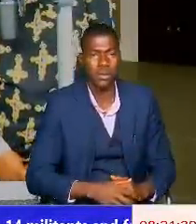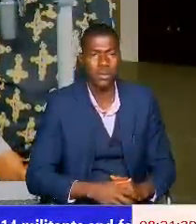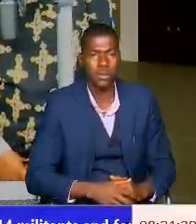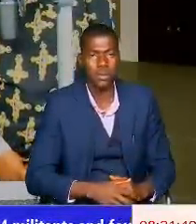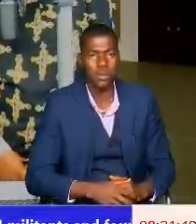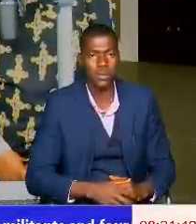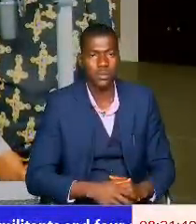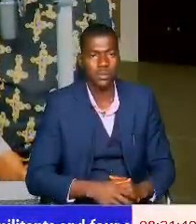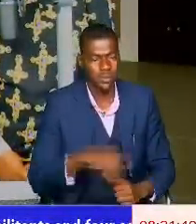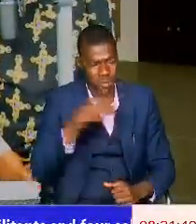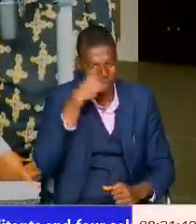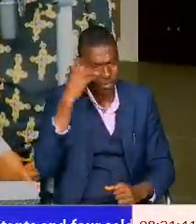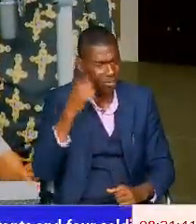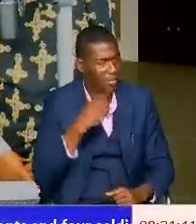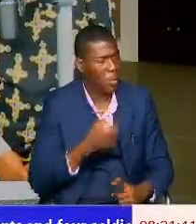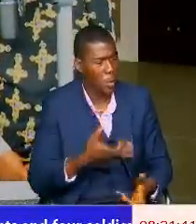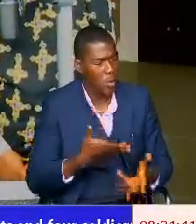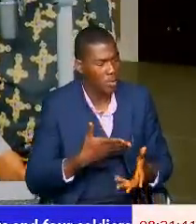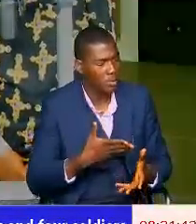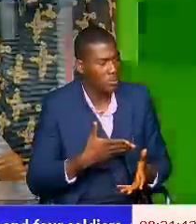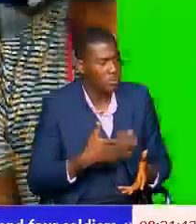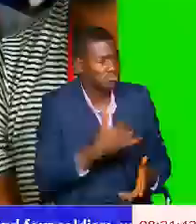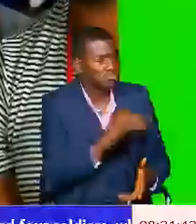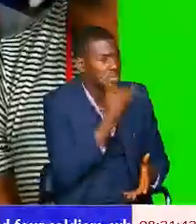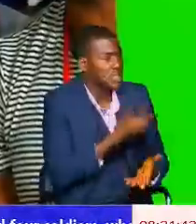Just because to cover up something.